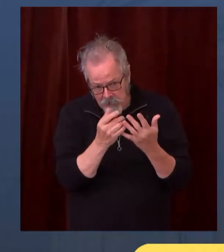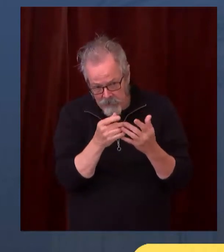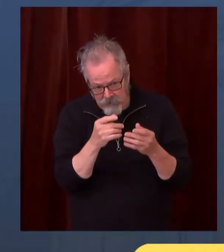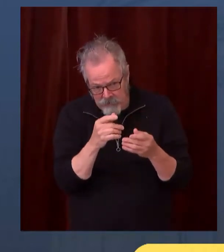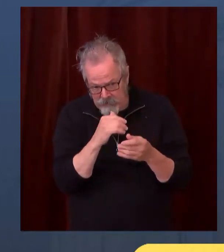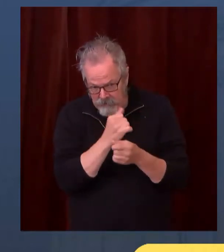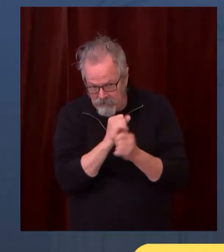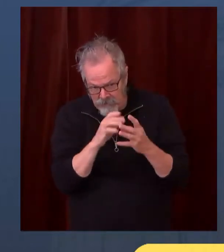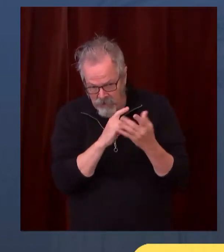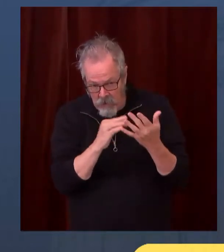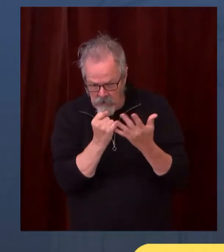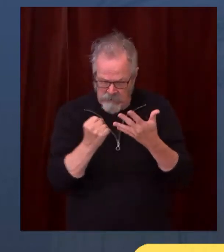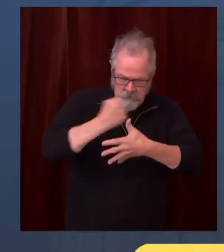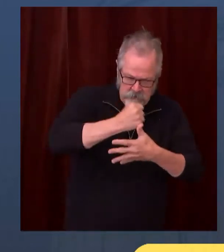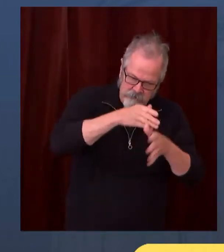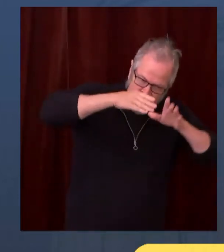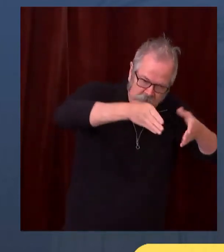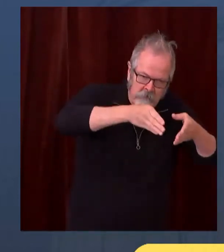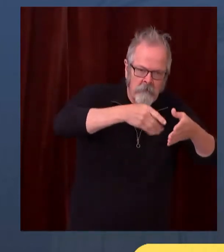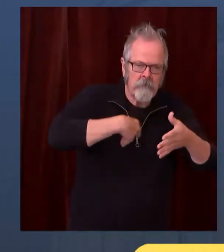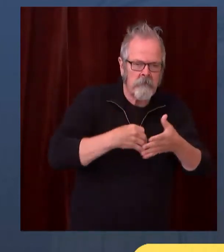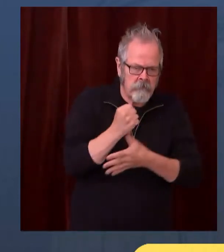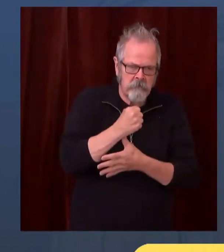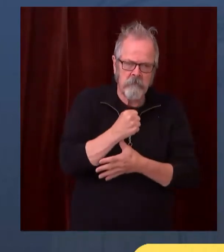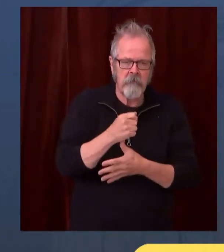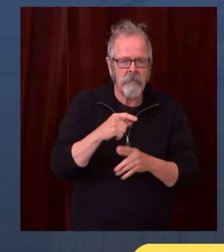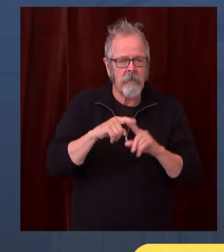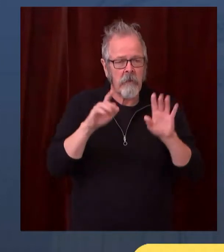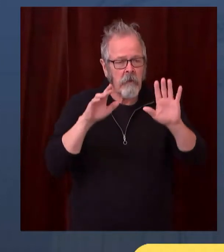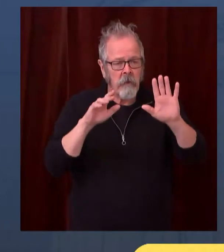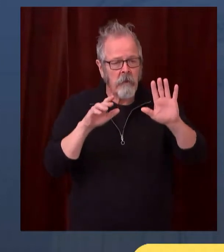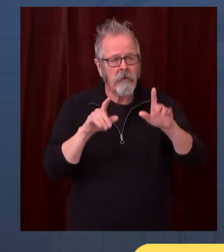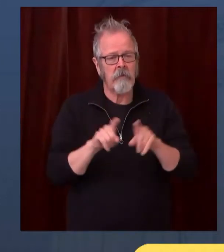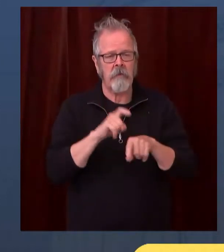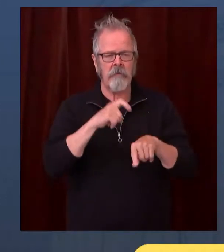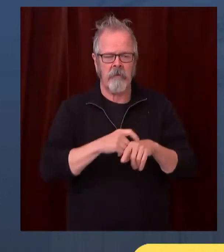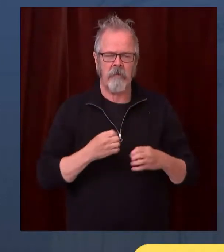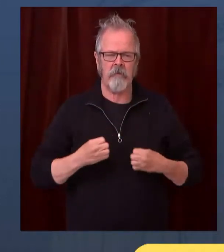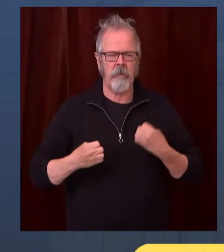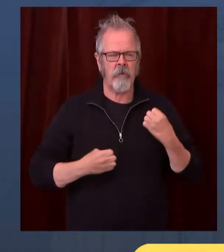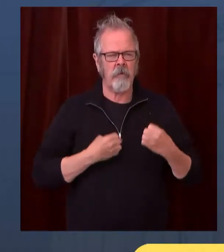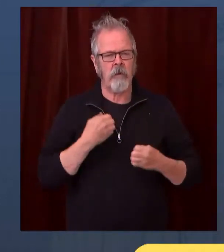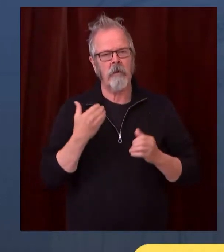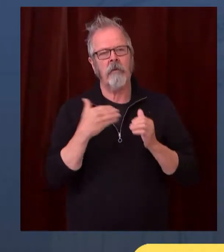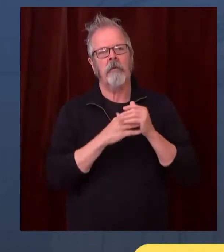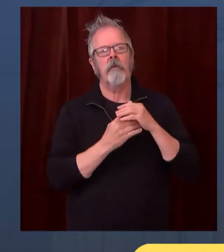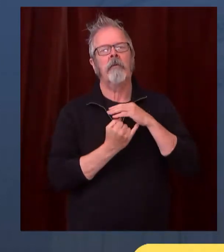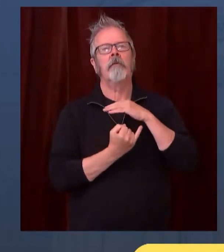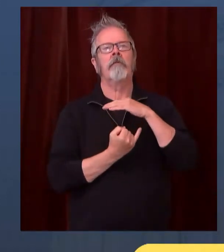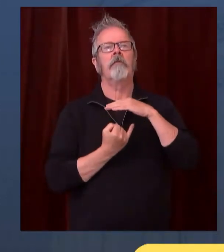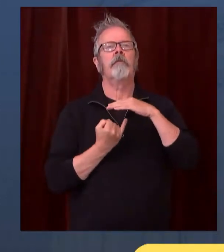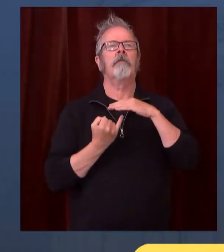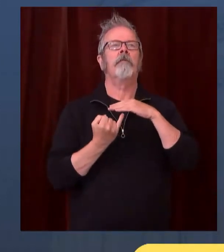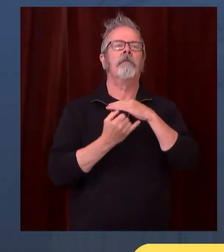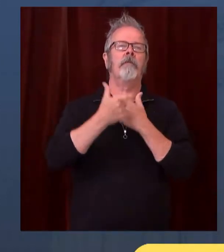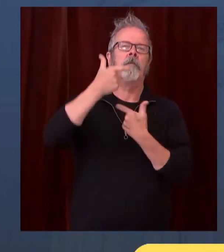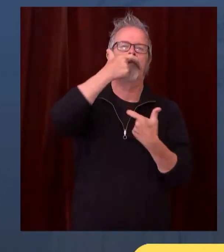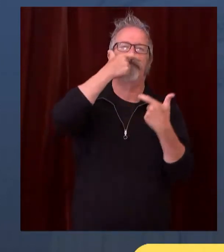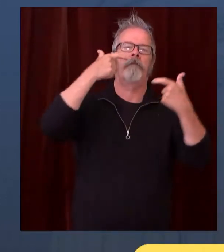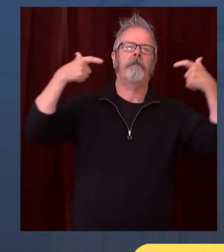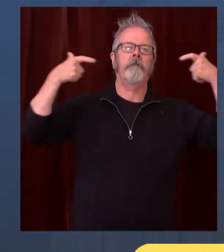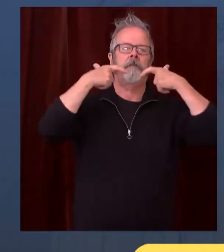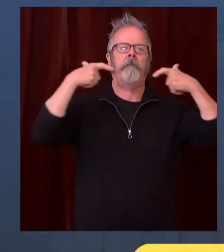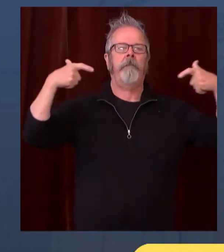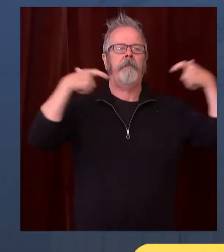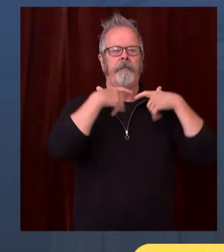The department has been working hard to provide support for these facilities to ensure that they have the tools and the knowledge they need to keep residents